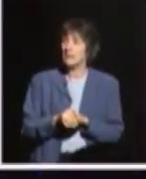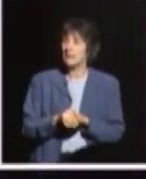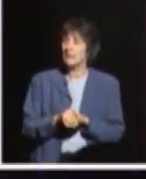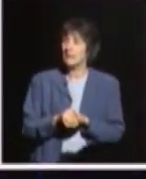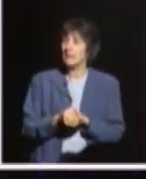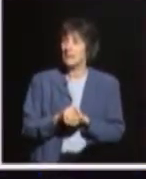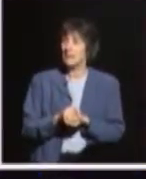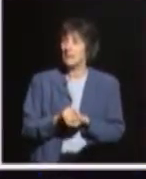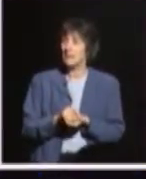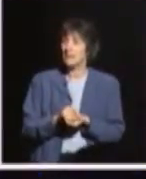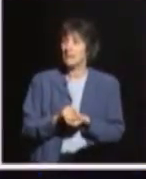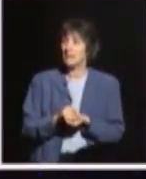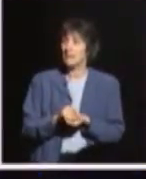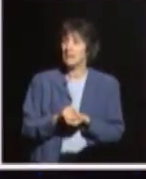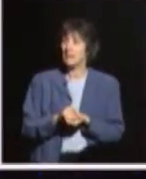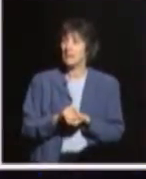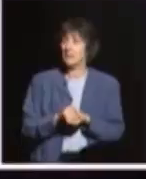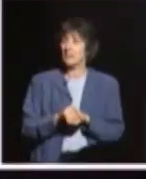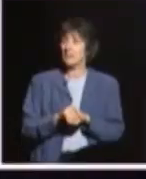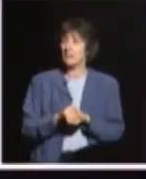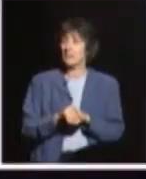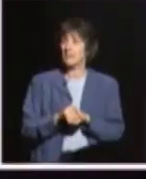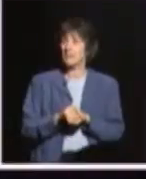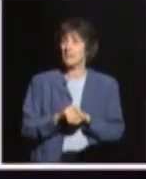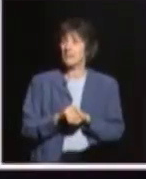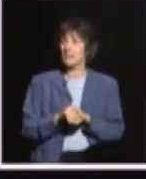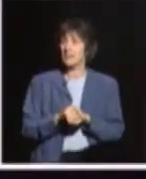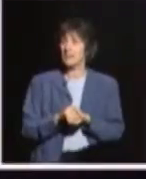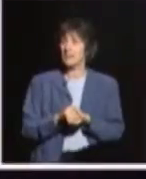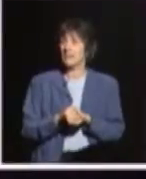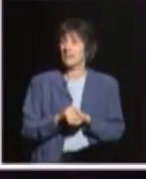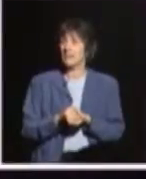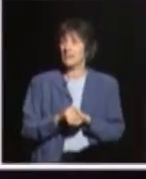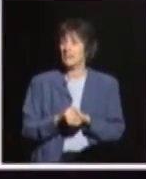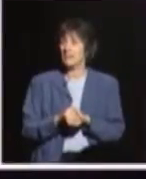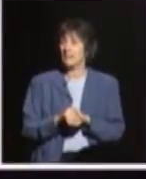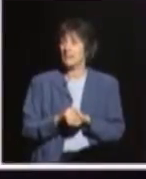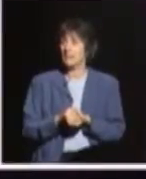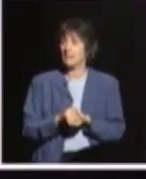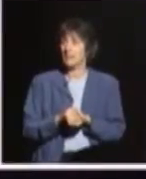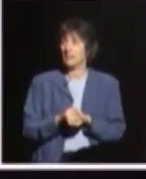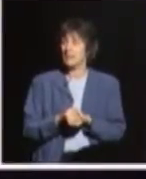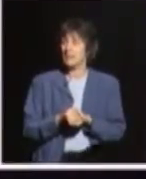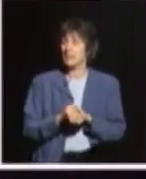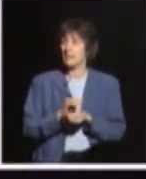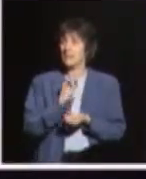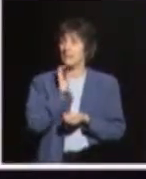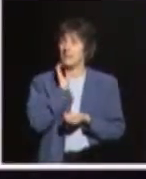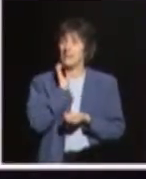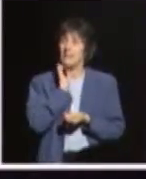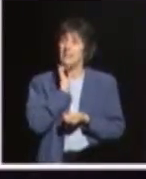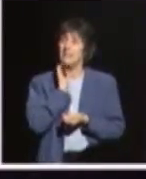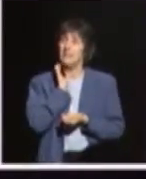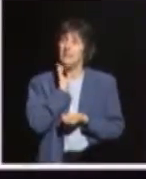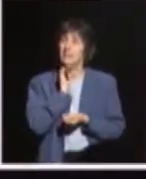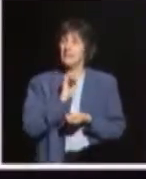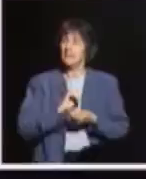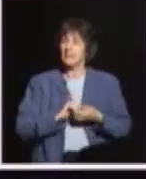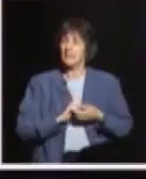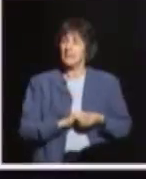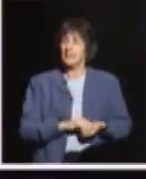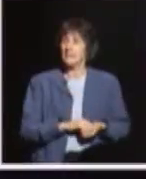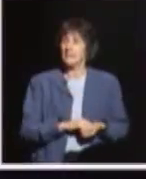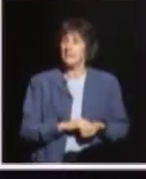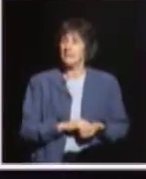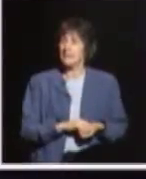WXXI for this wonderful forum. Thank you to the congressman. Thank you for those of